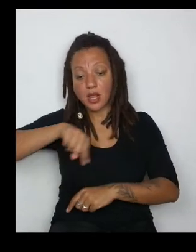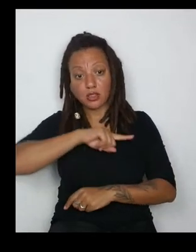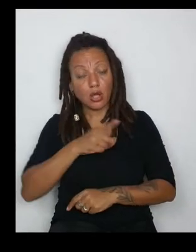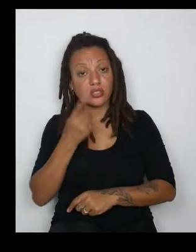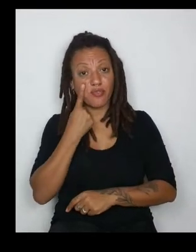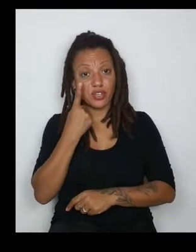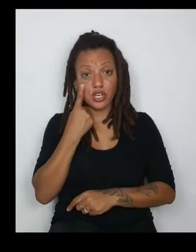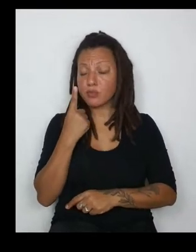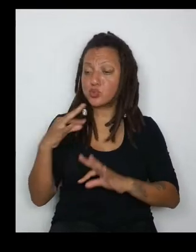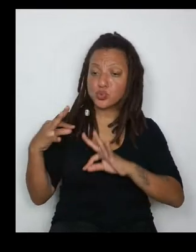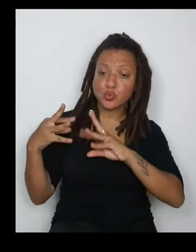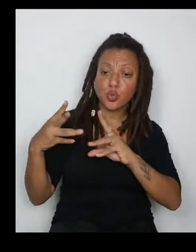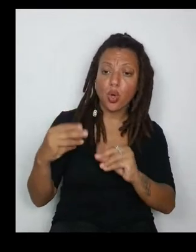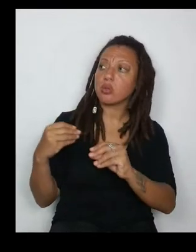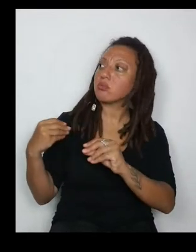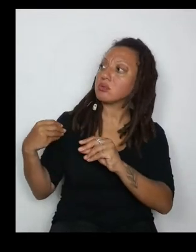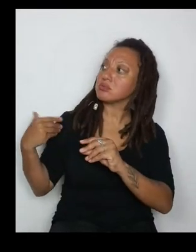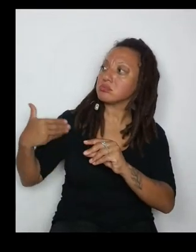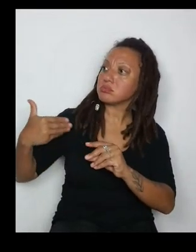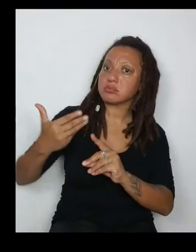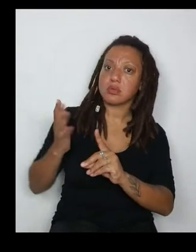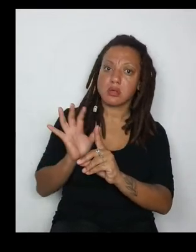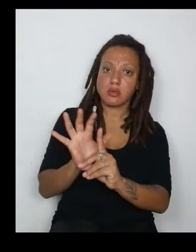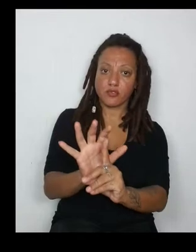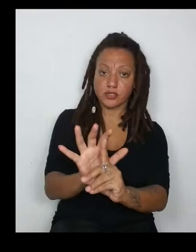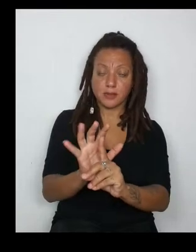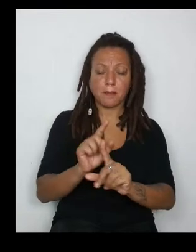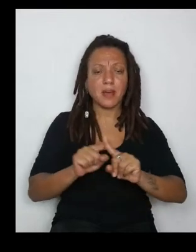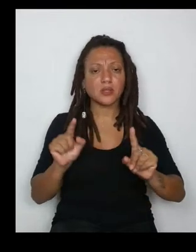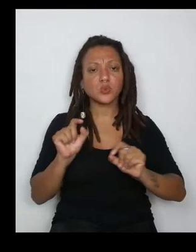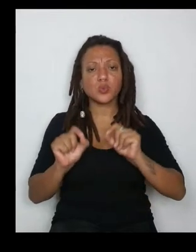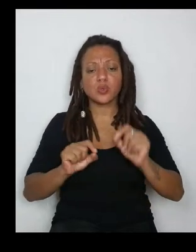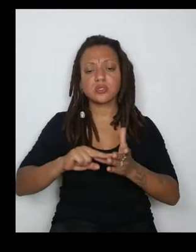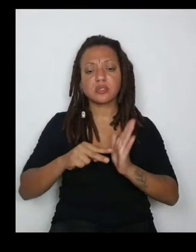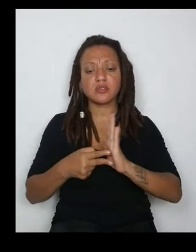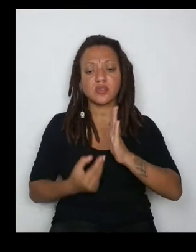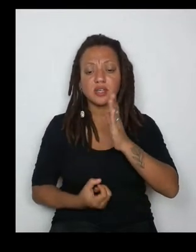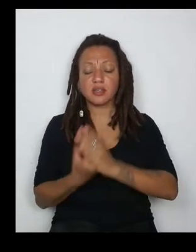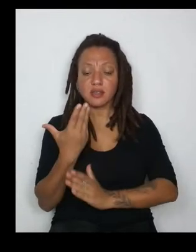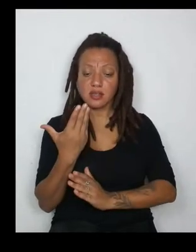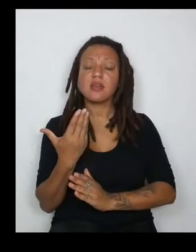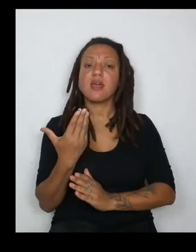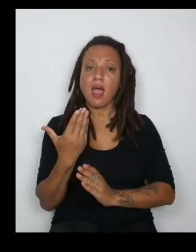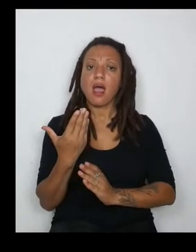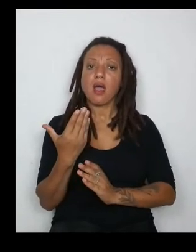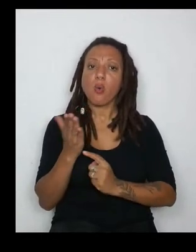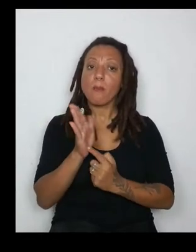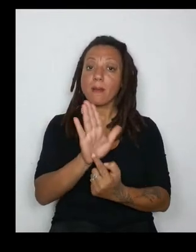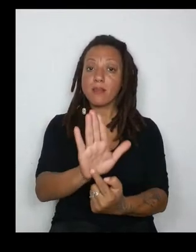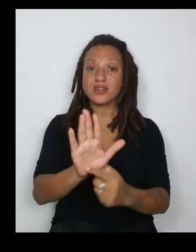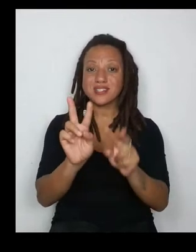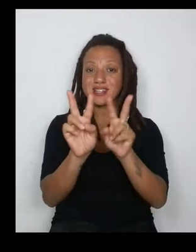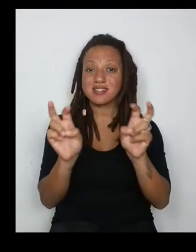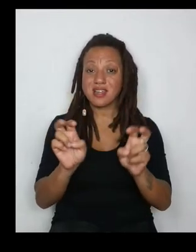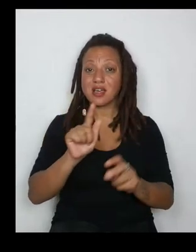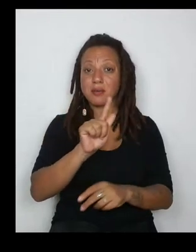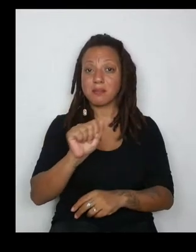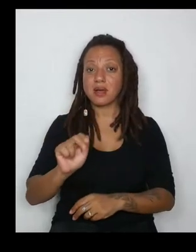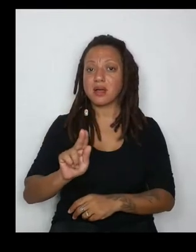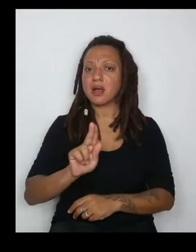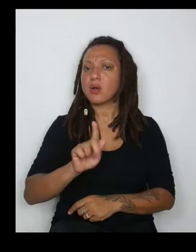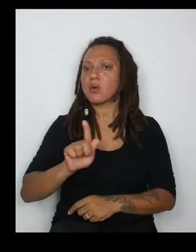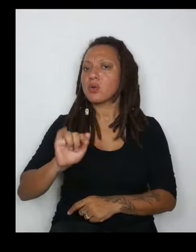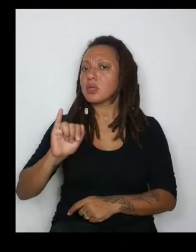it to show god and how can you deal with the complexity of this career situated as we try to do in